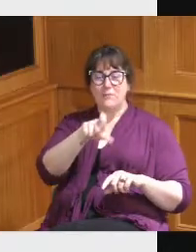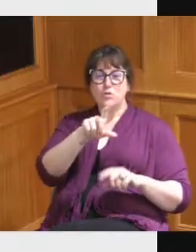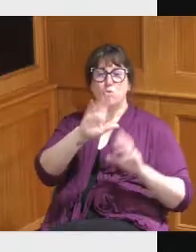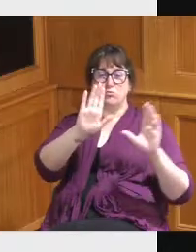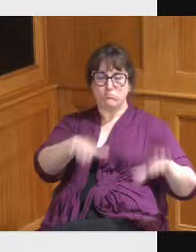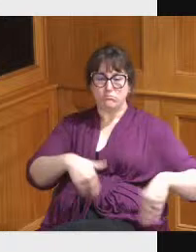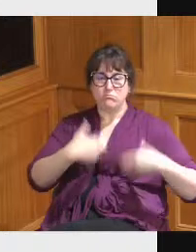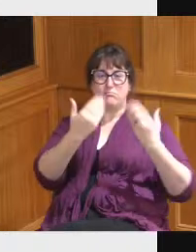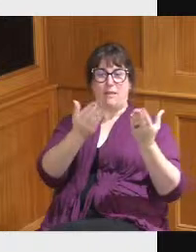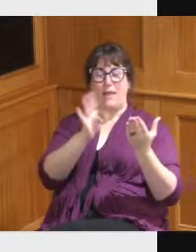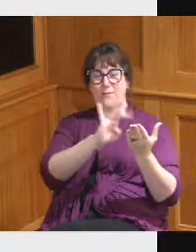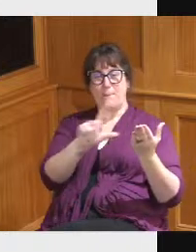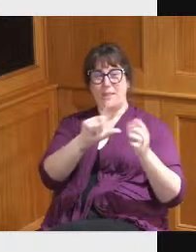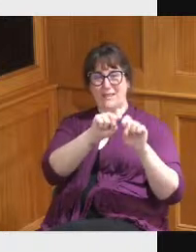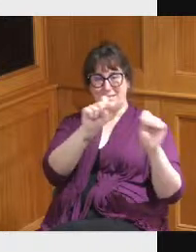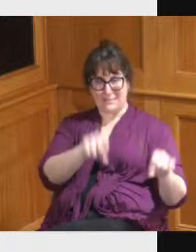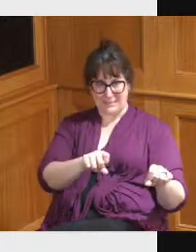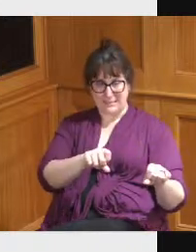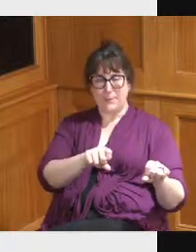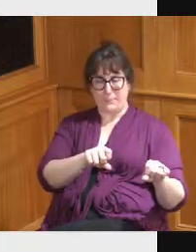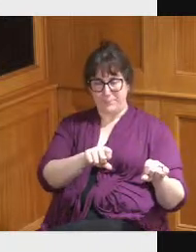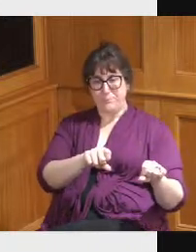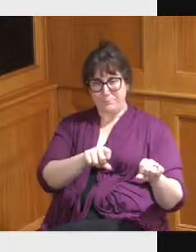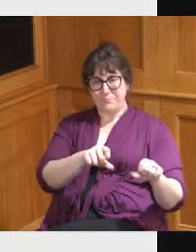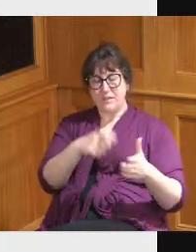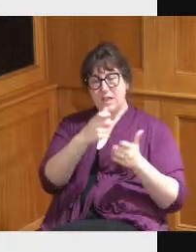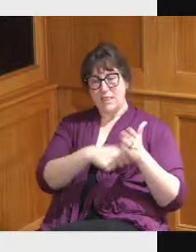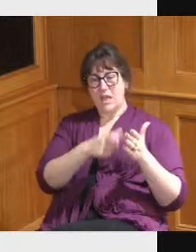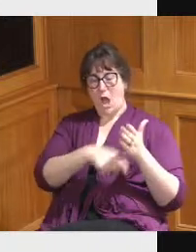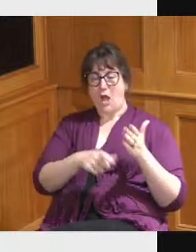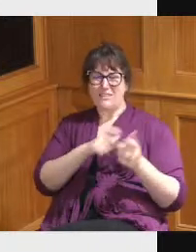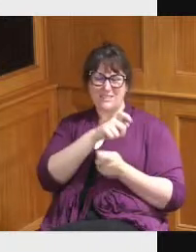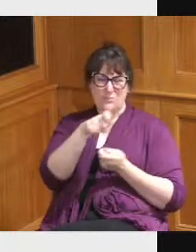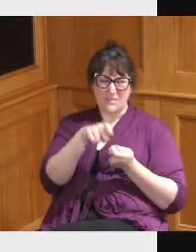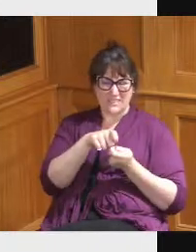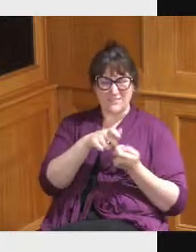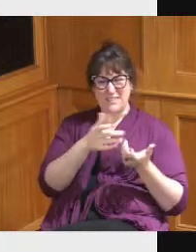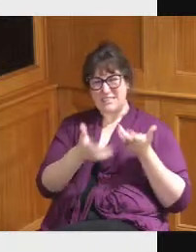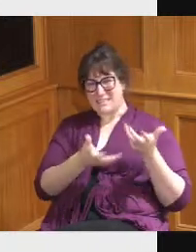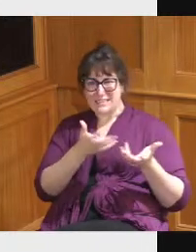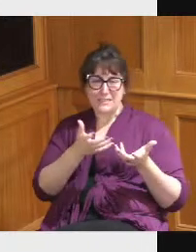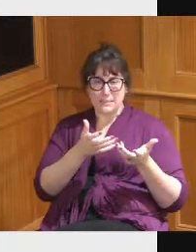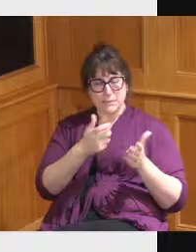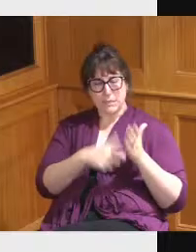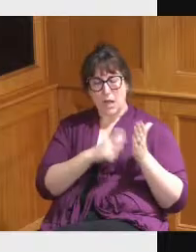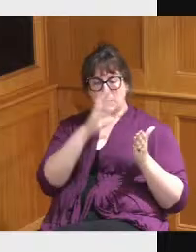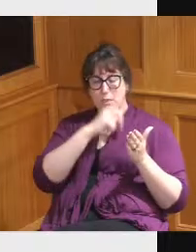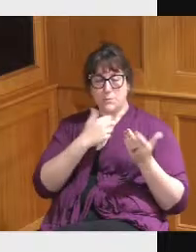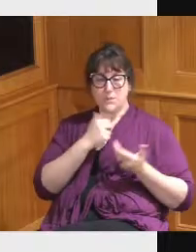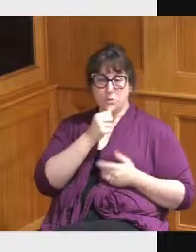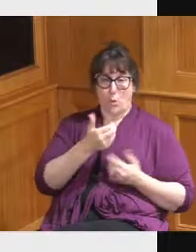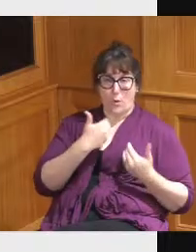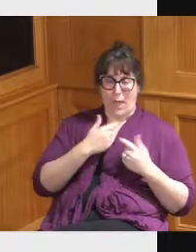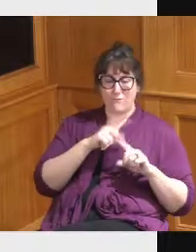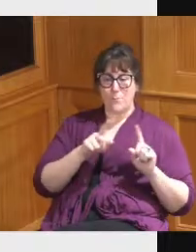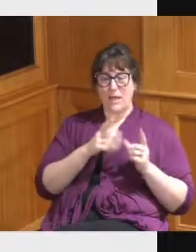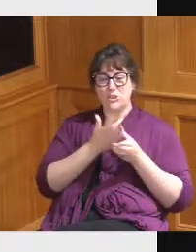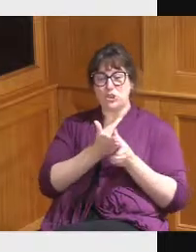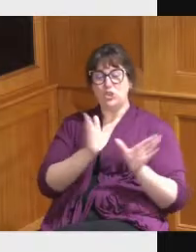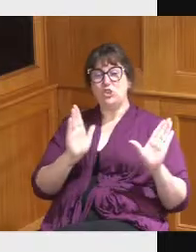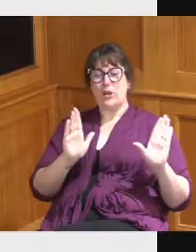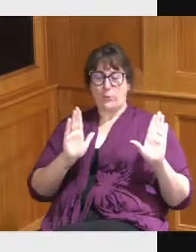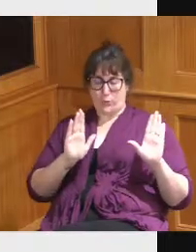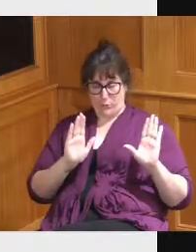and the cost of that, while we don't have specific cost estimates, just our general ballpark